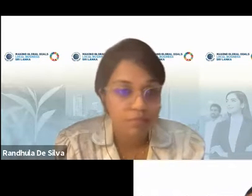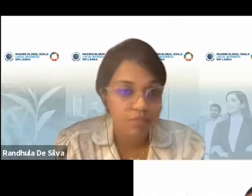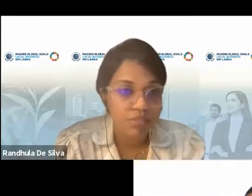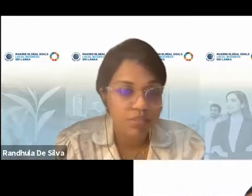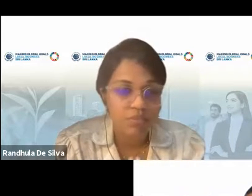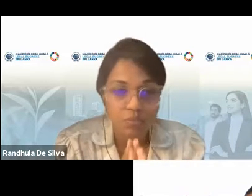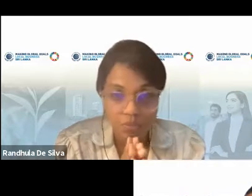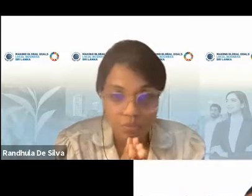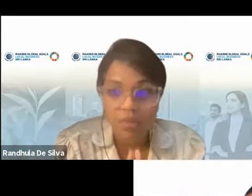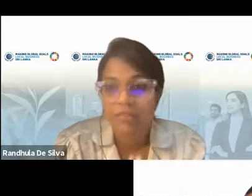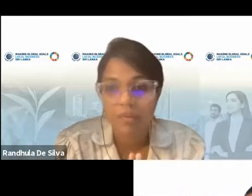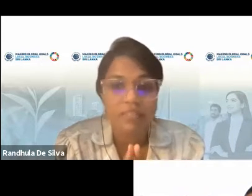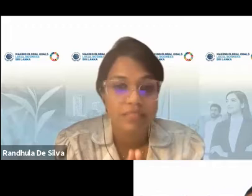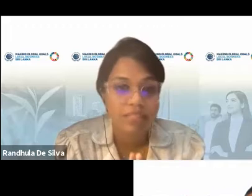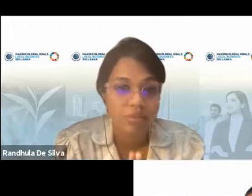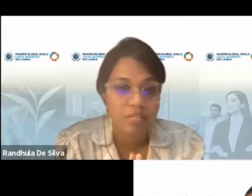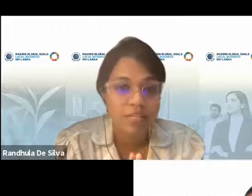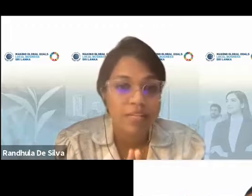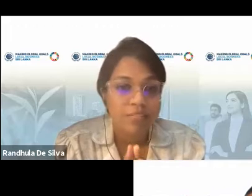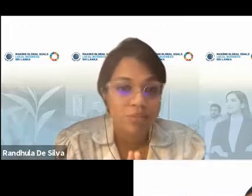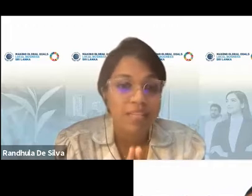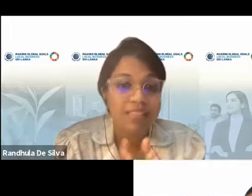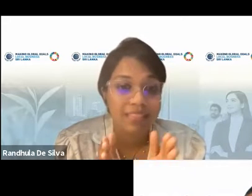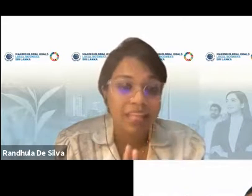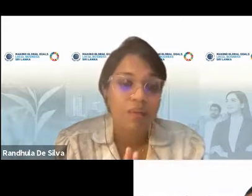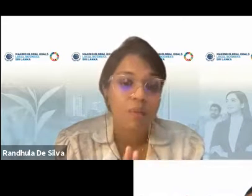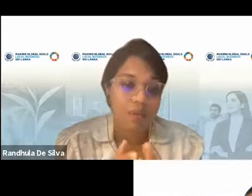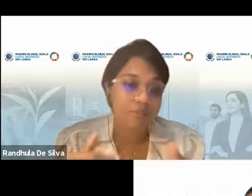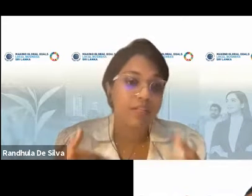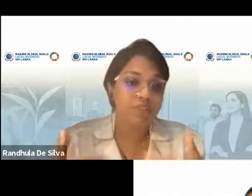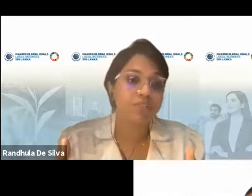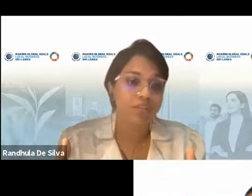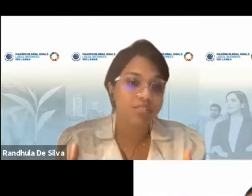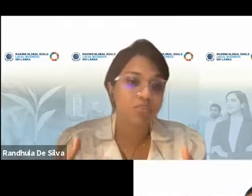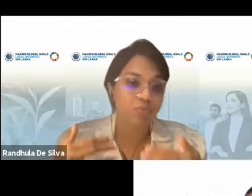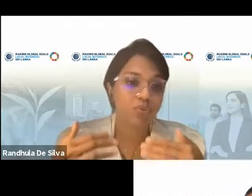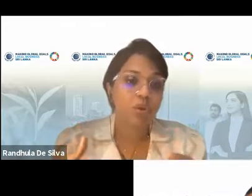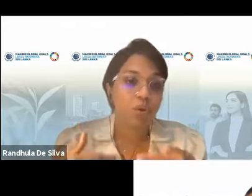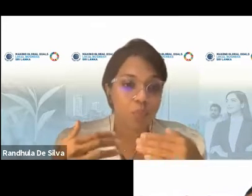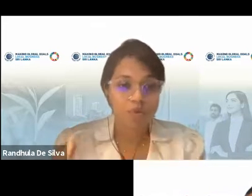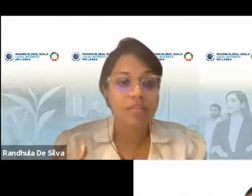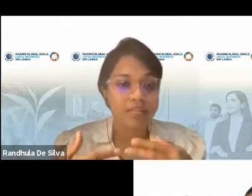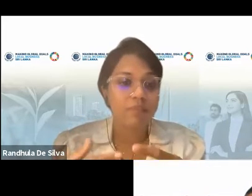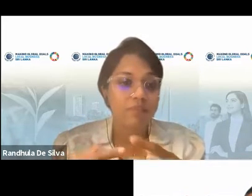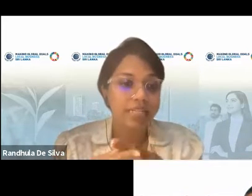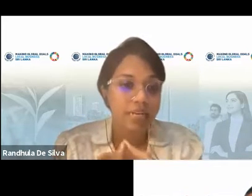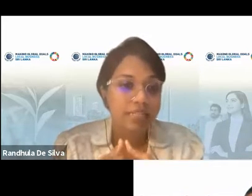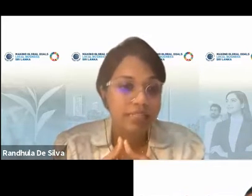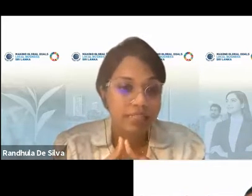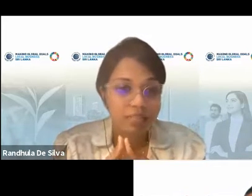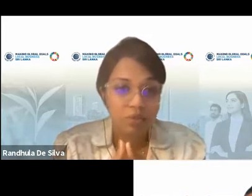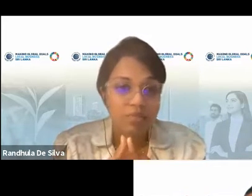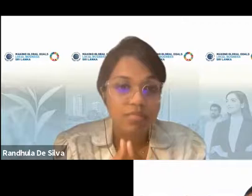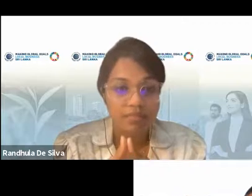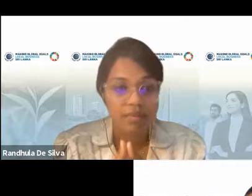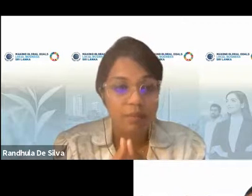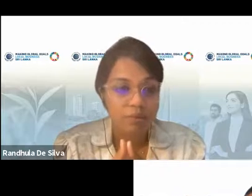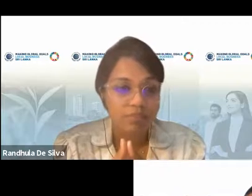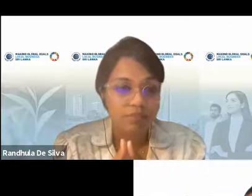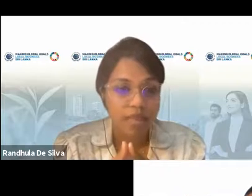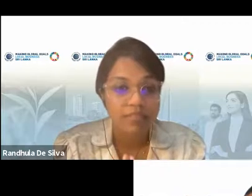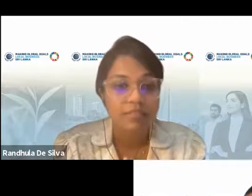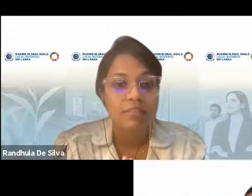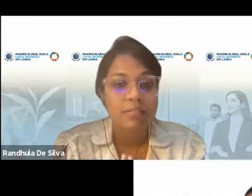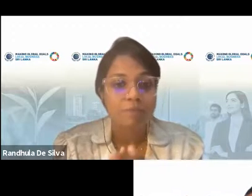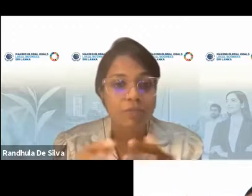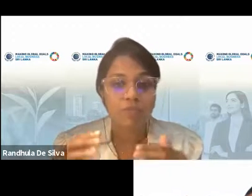by the community, to do right by the industry, so that they, even after us, would work in a very tightly knit community and a